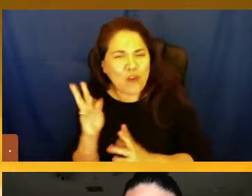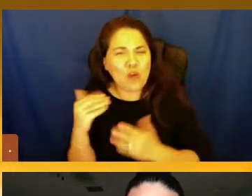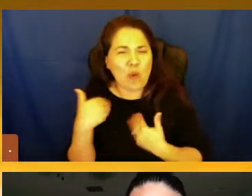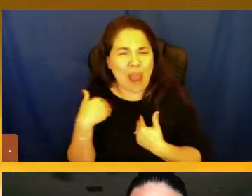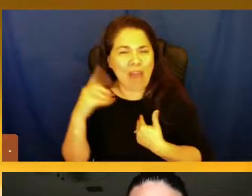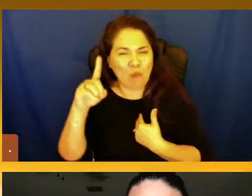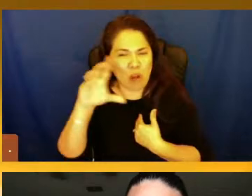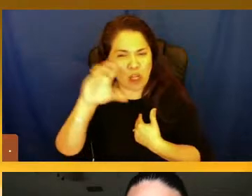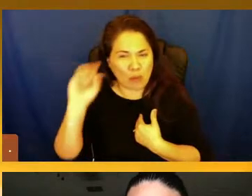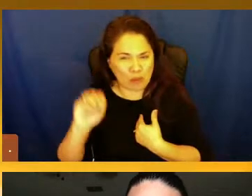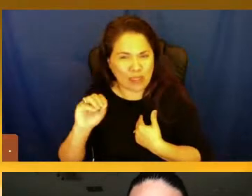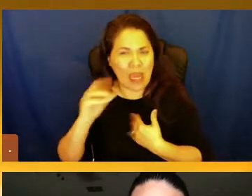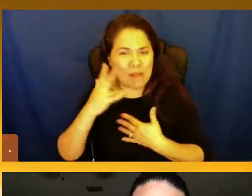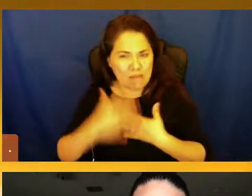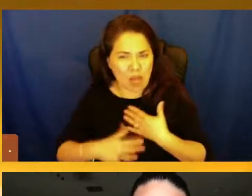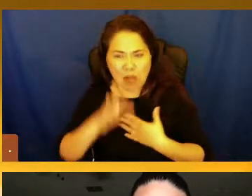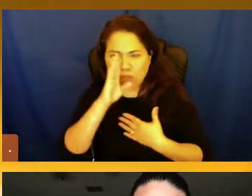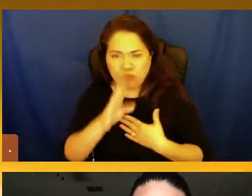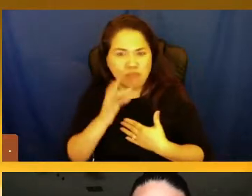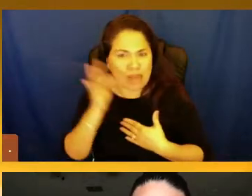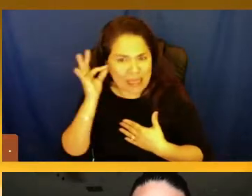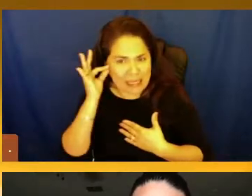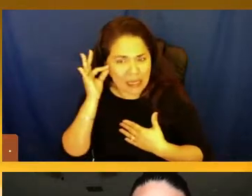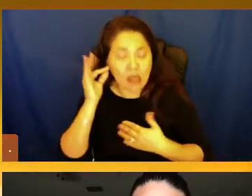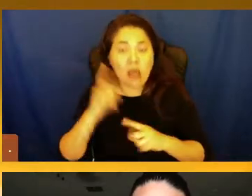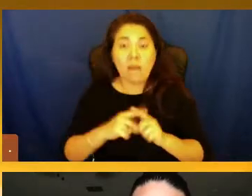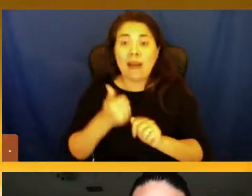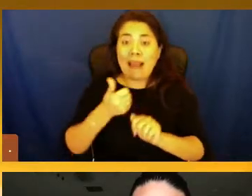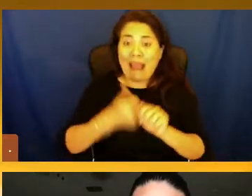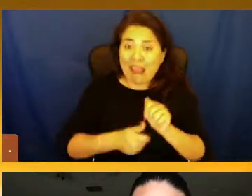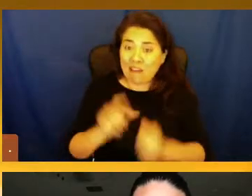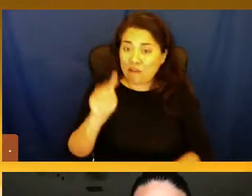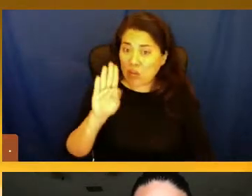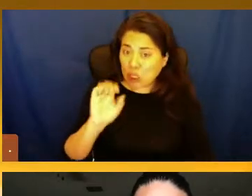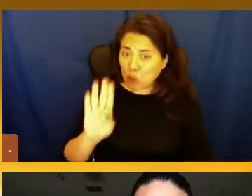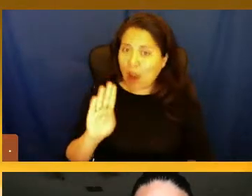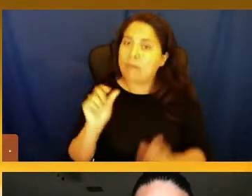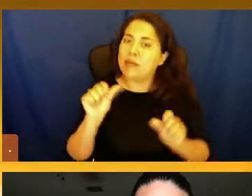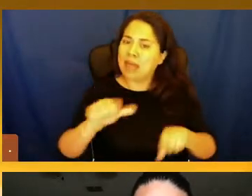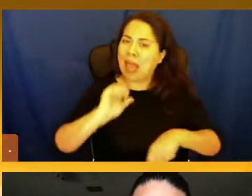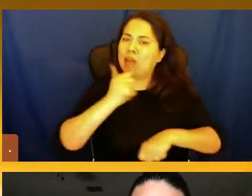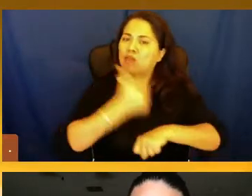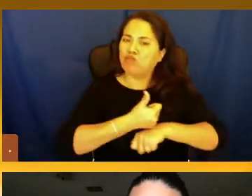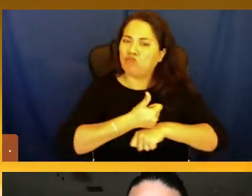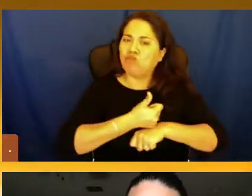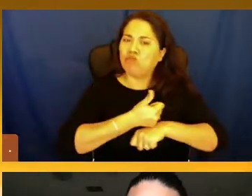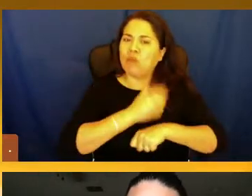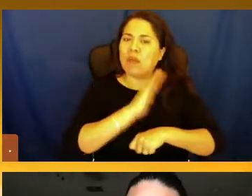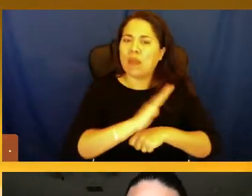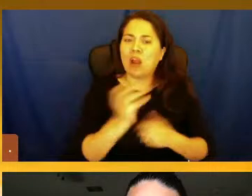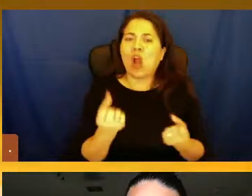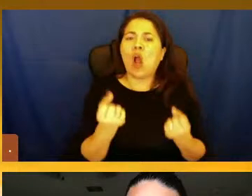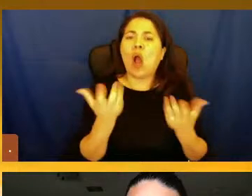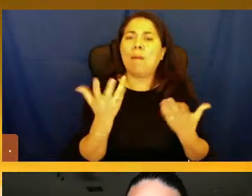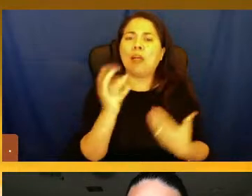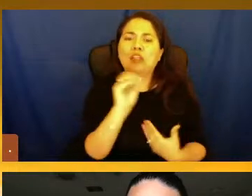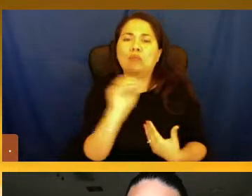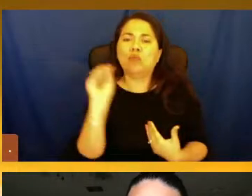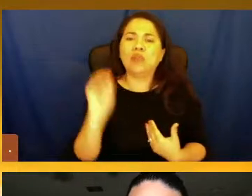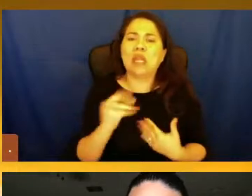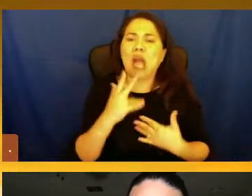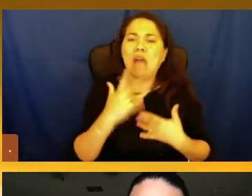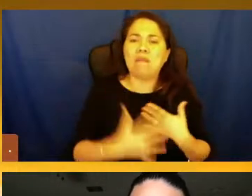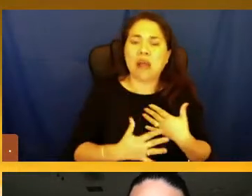But every tribe is allowed to establish that degree of blood quantum.